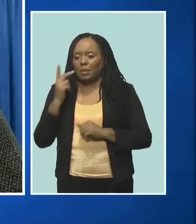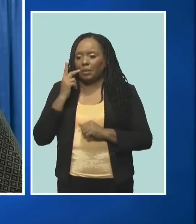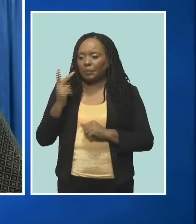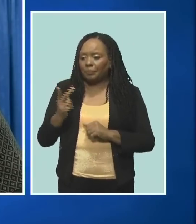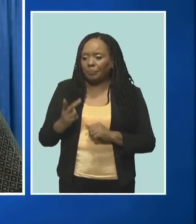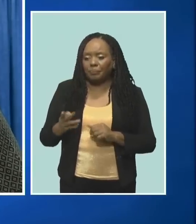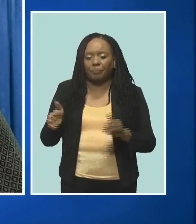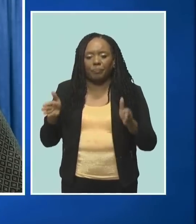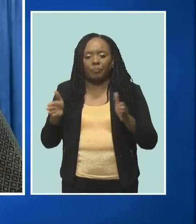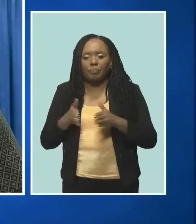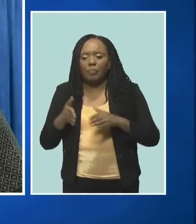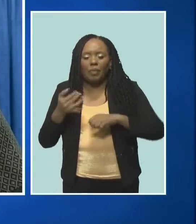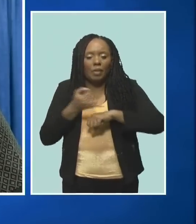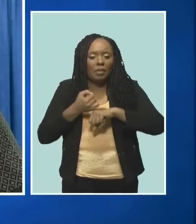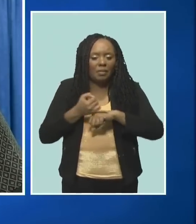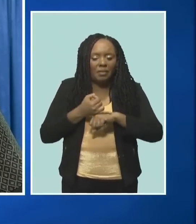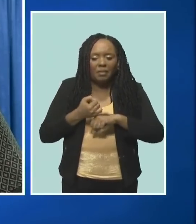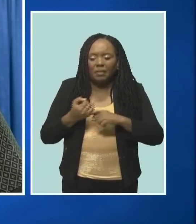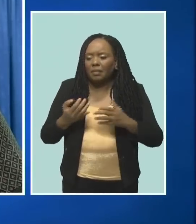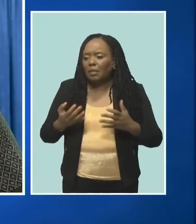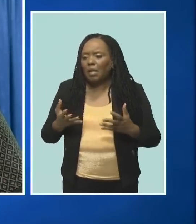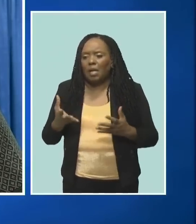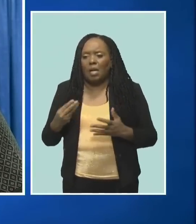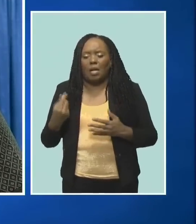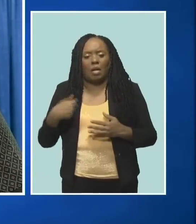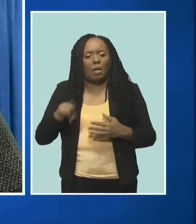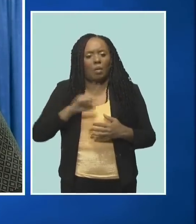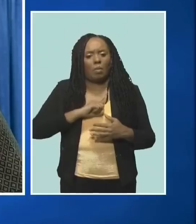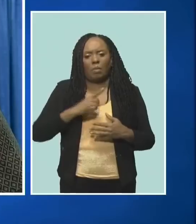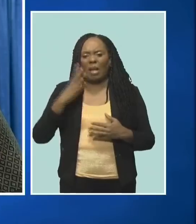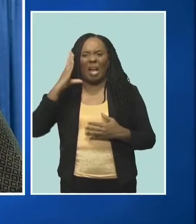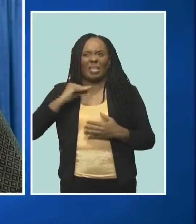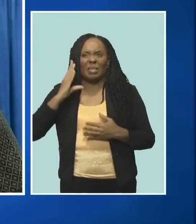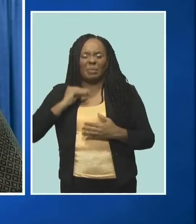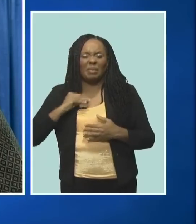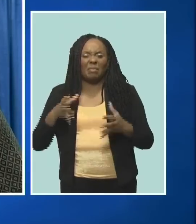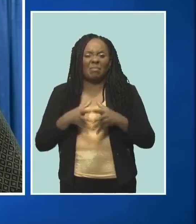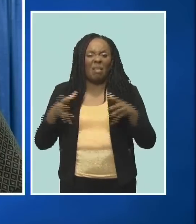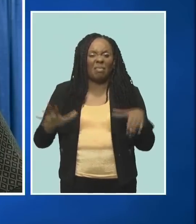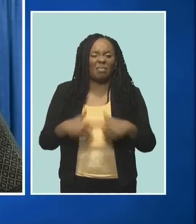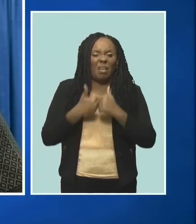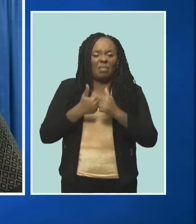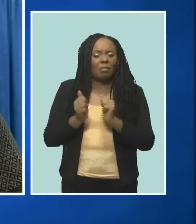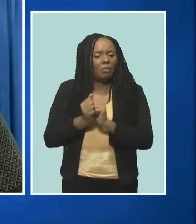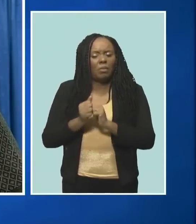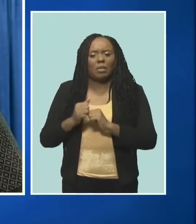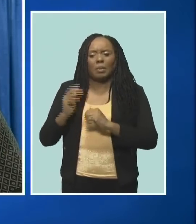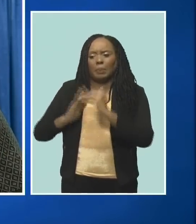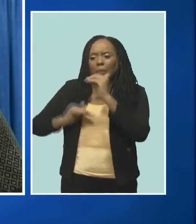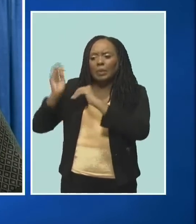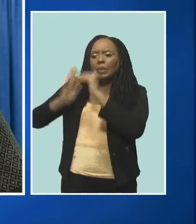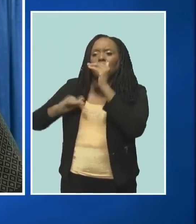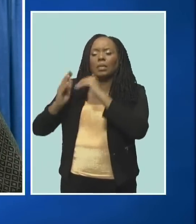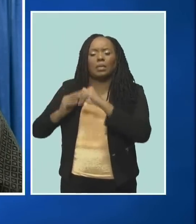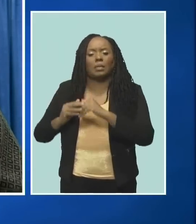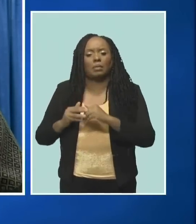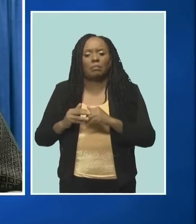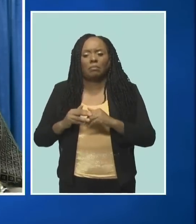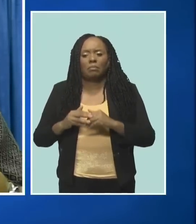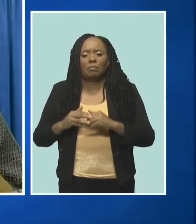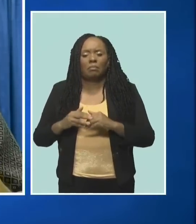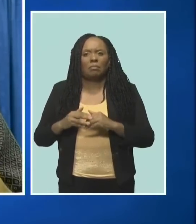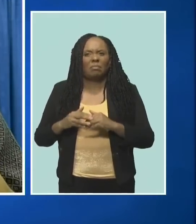developing states, it's no secret that we have continued to have challenges with respect to our infrastructure and the resilience of that.